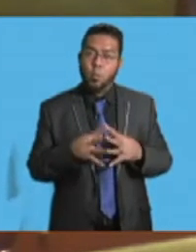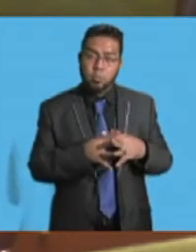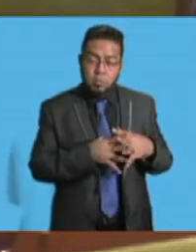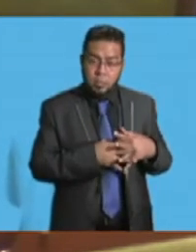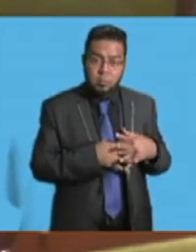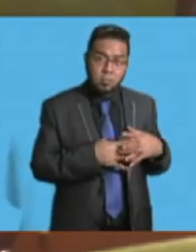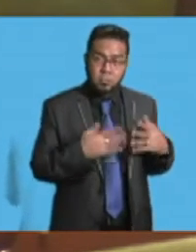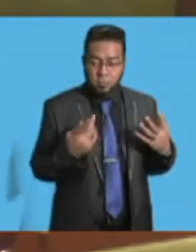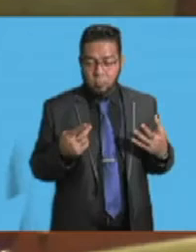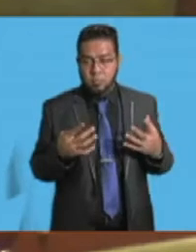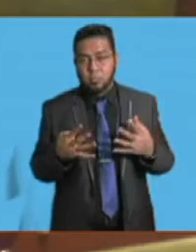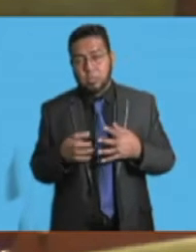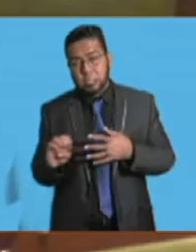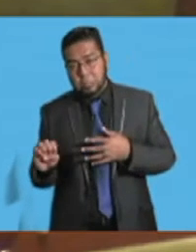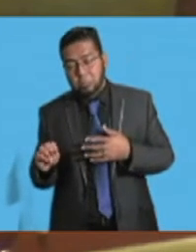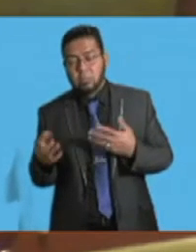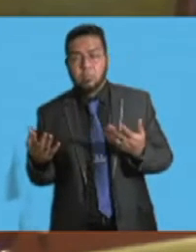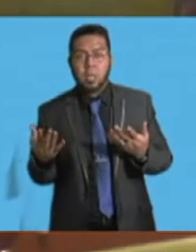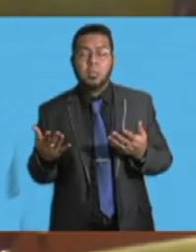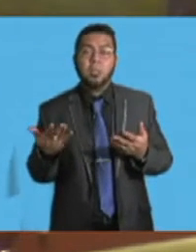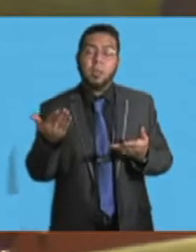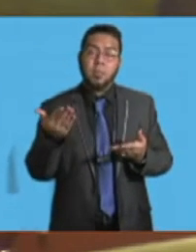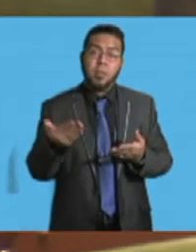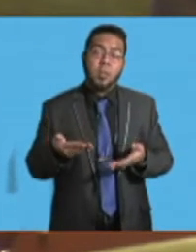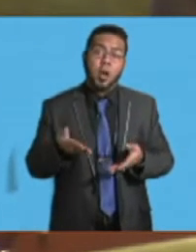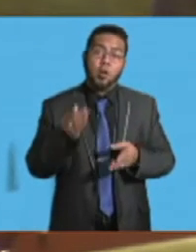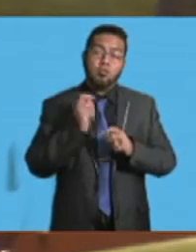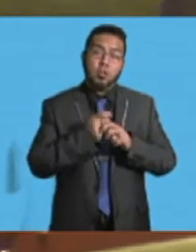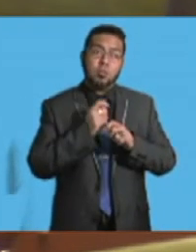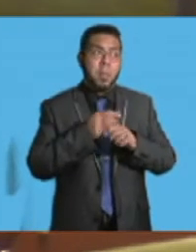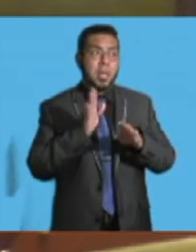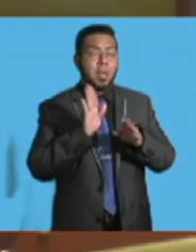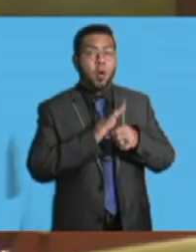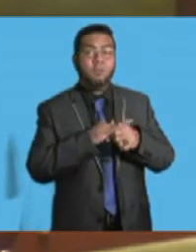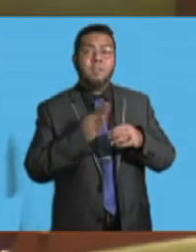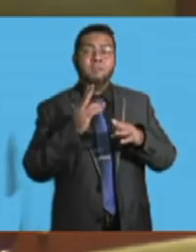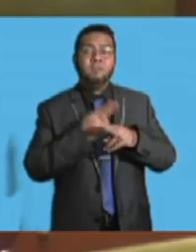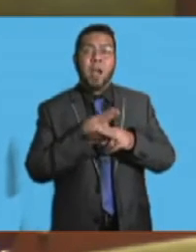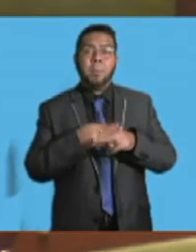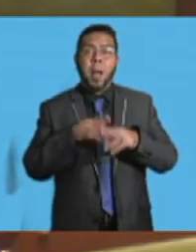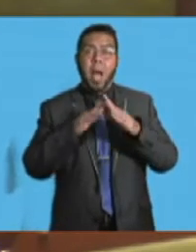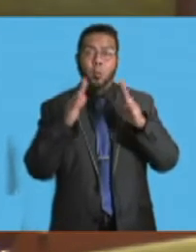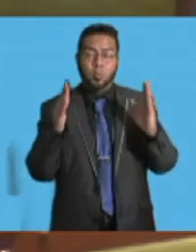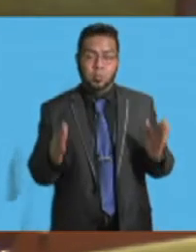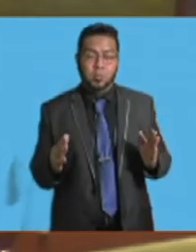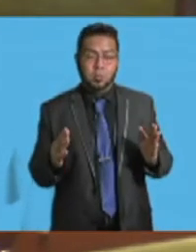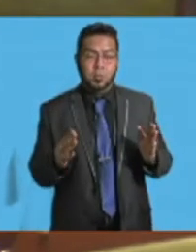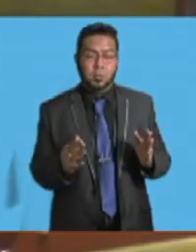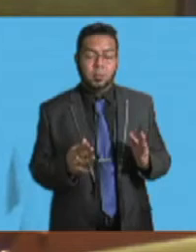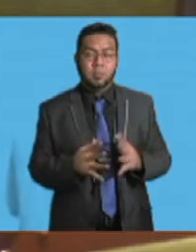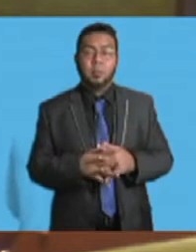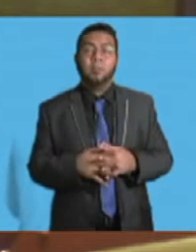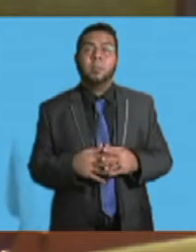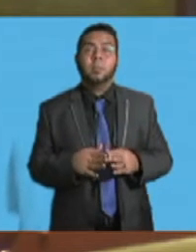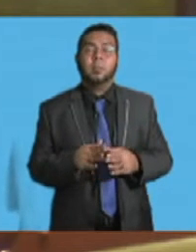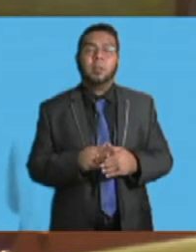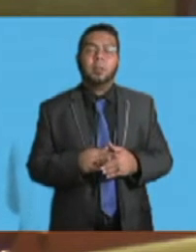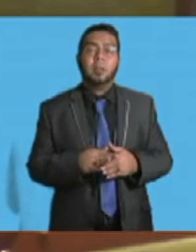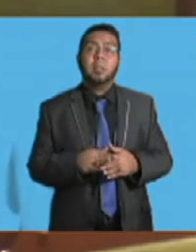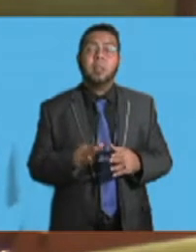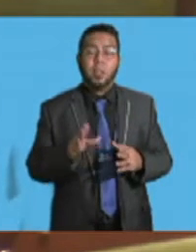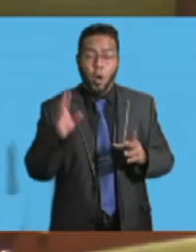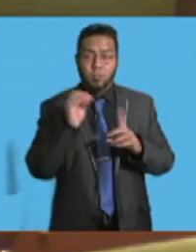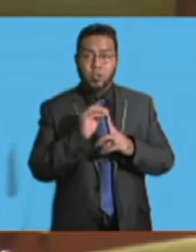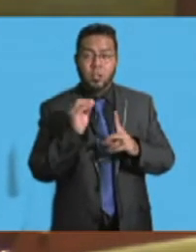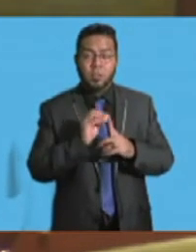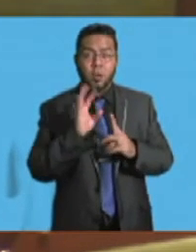kilometers. Farmhouses, Madam Speaker. The construction of farmhouses is vital to farming households or cluster groups. The objective